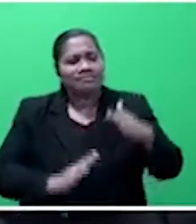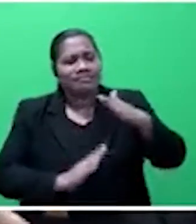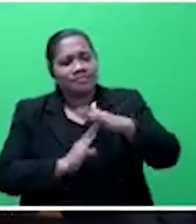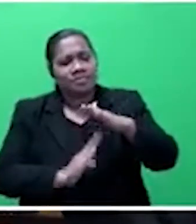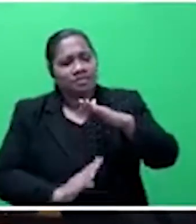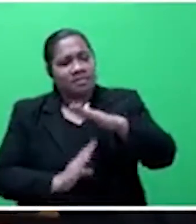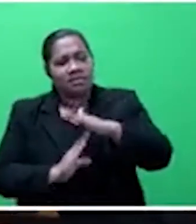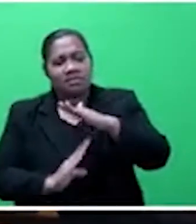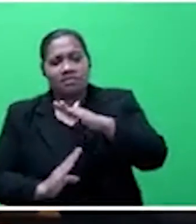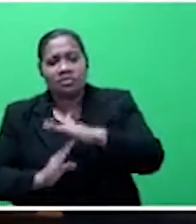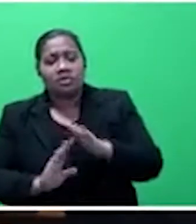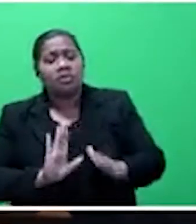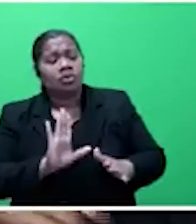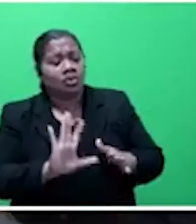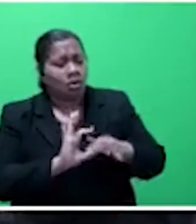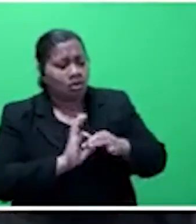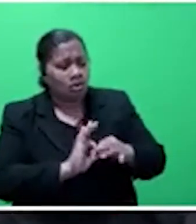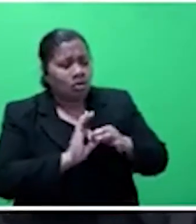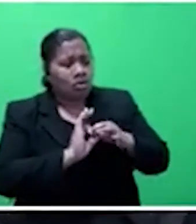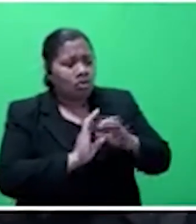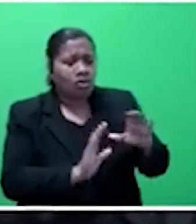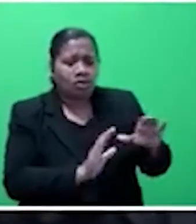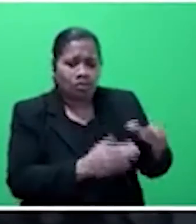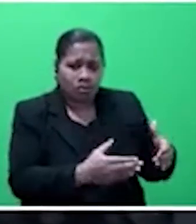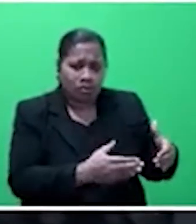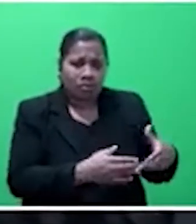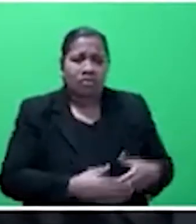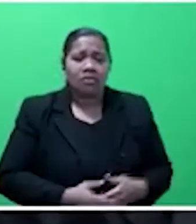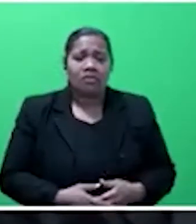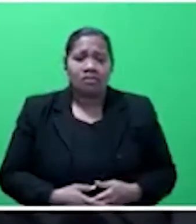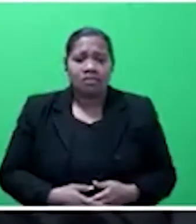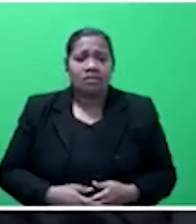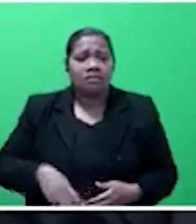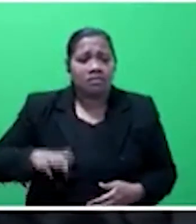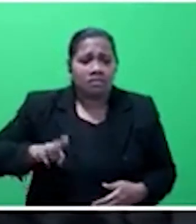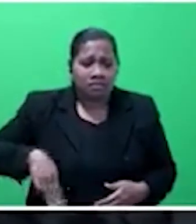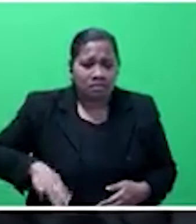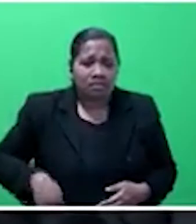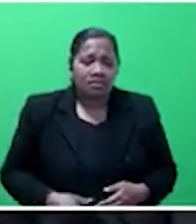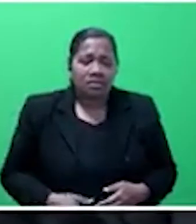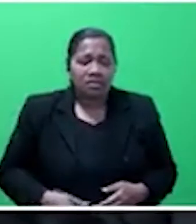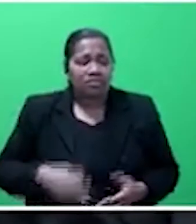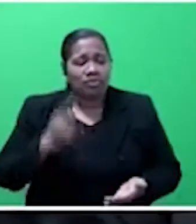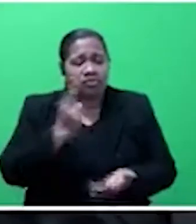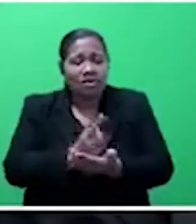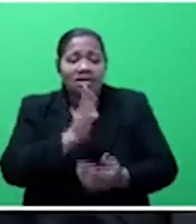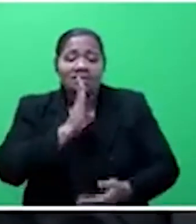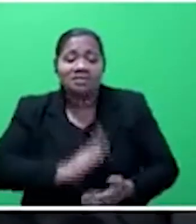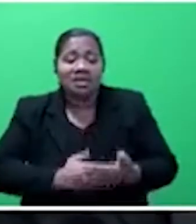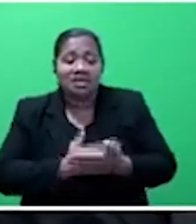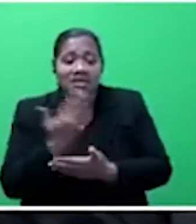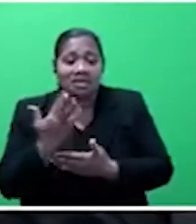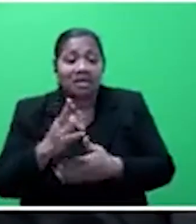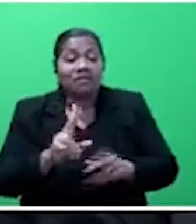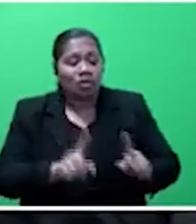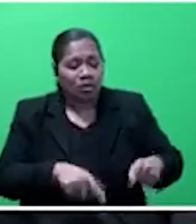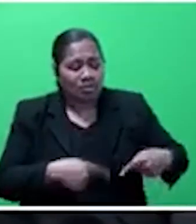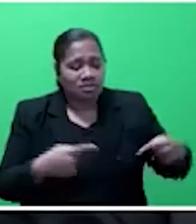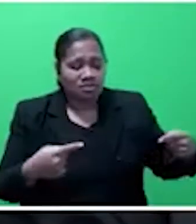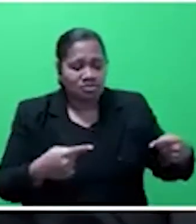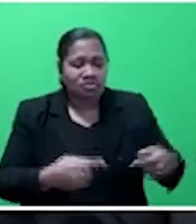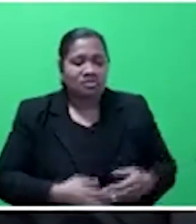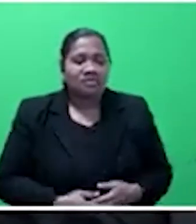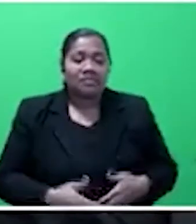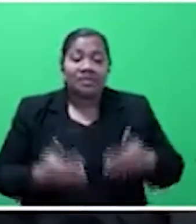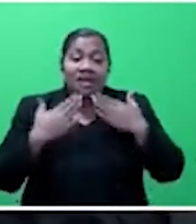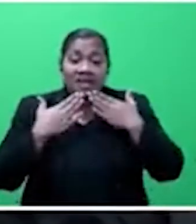his own colleague. Mr. Speaker said, it's really a sad day for the opposition. Mr. Speaker said, I thank this